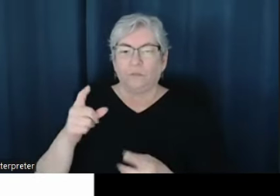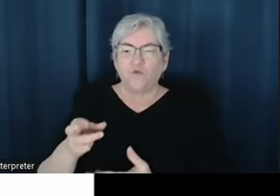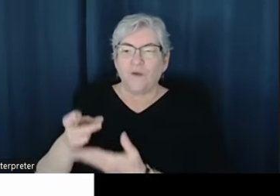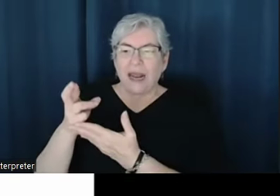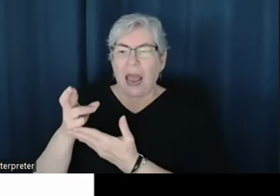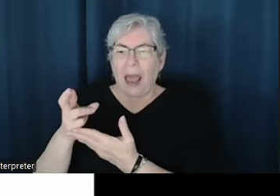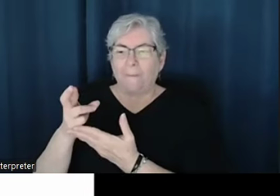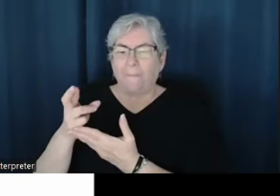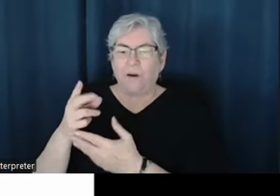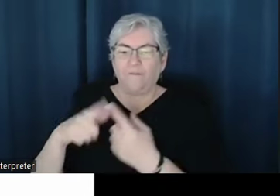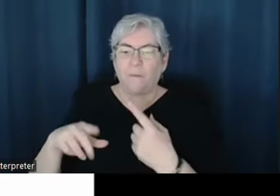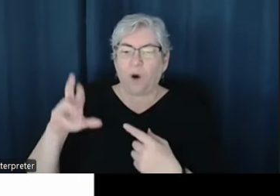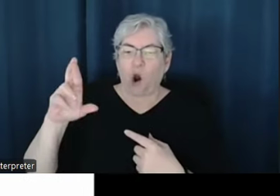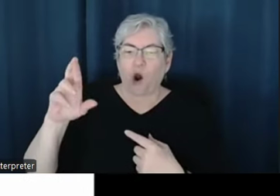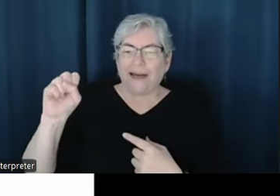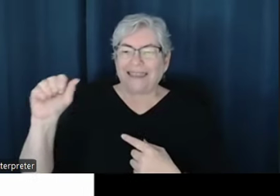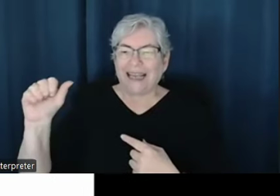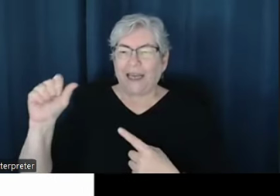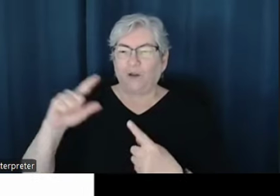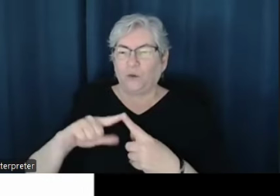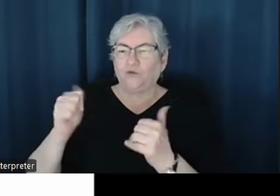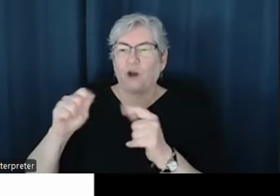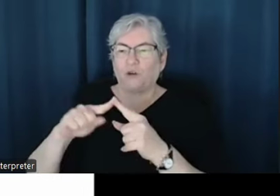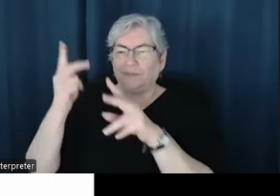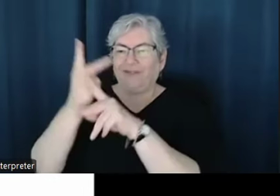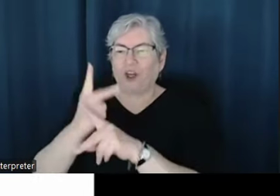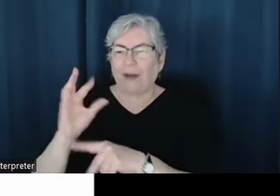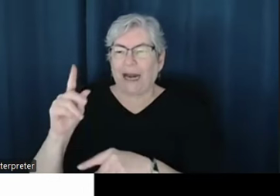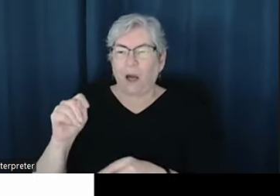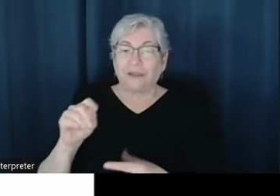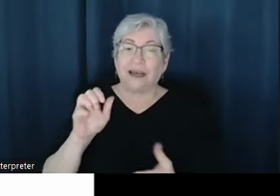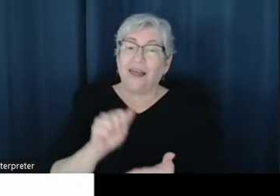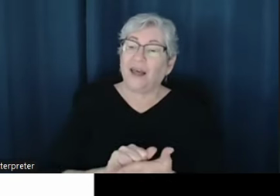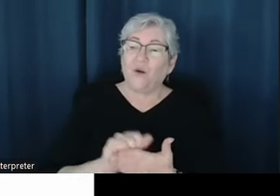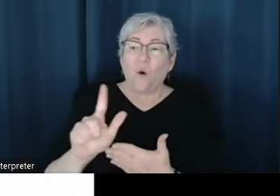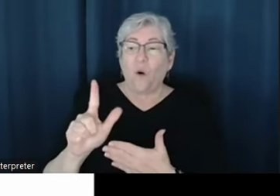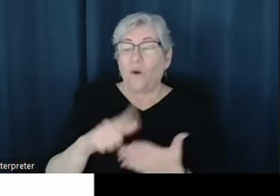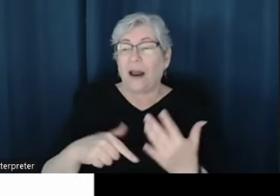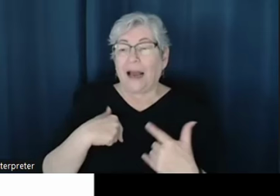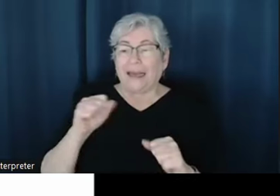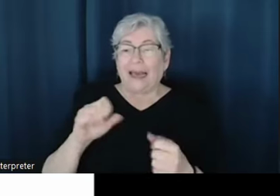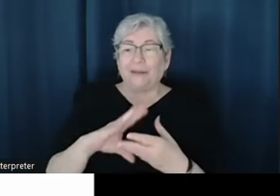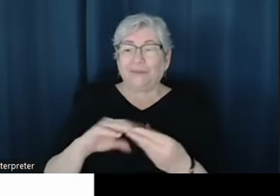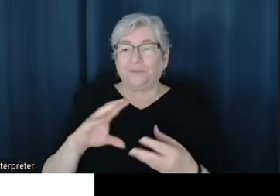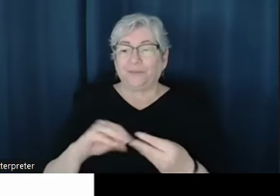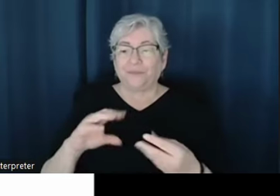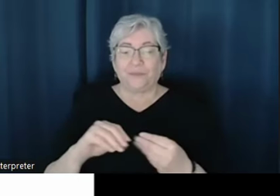Administration, from RSA, to try and sort all this out. That's really all that I had as a formal